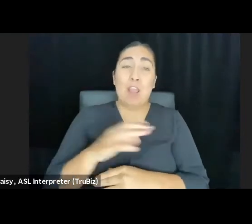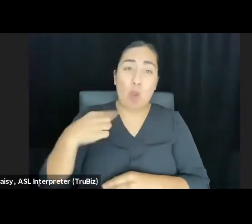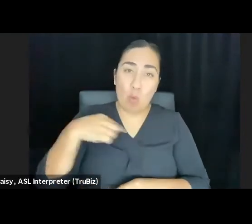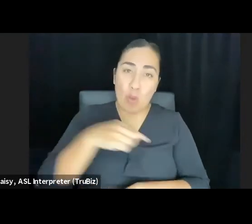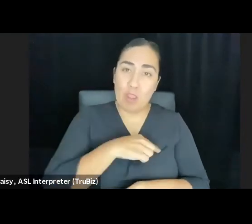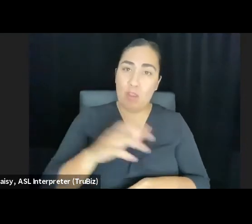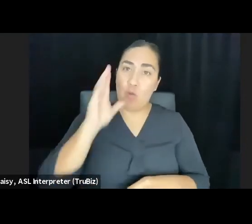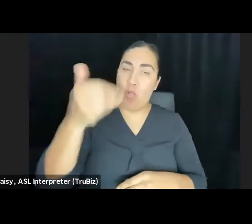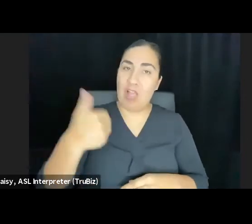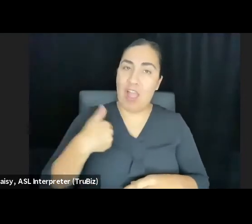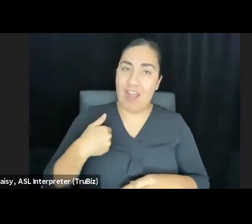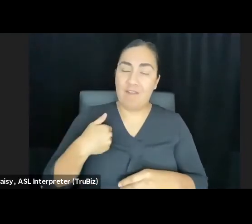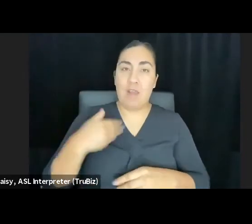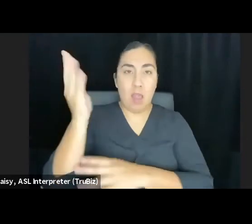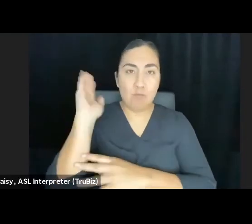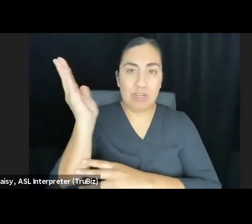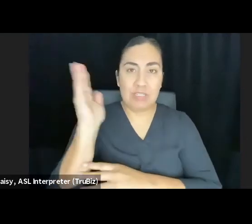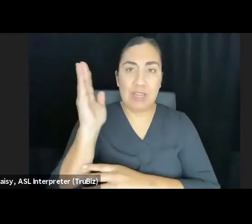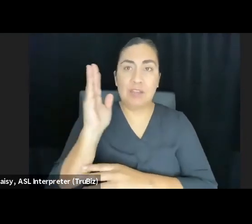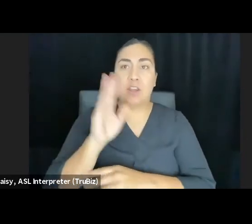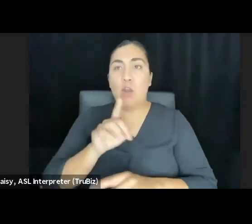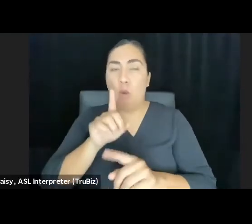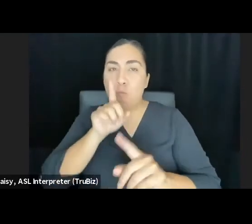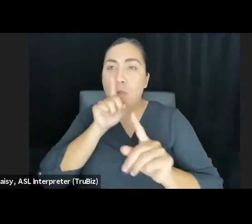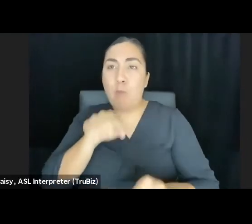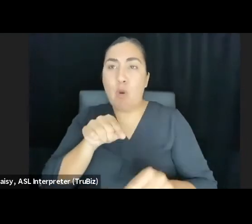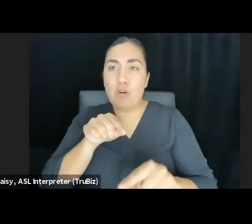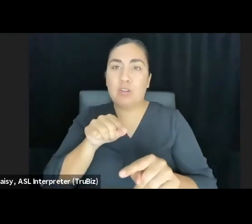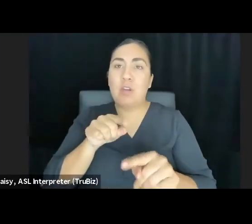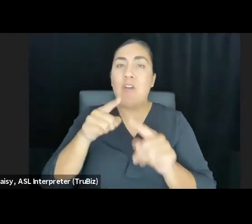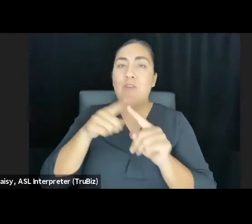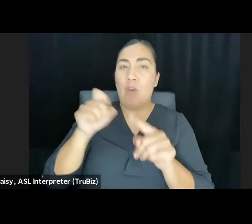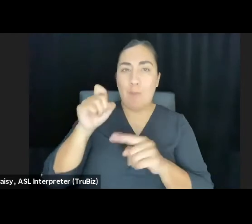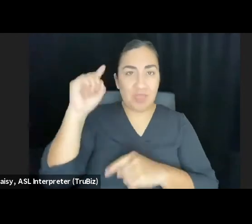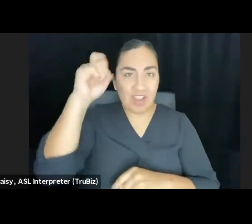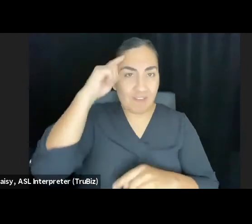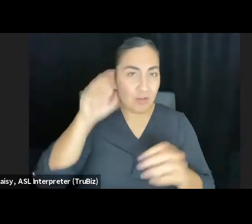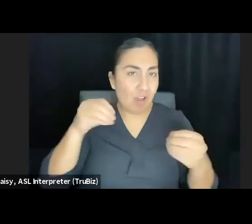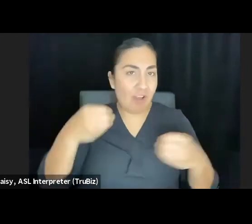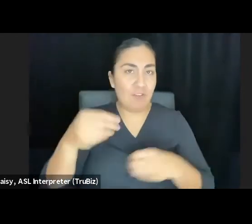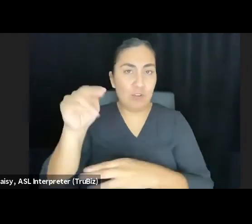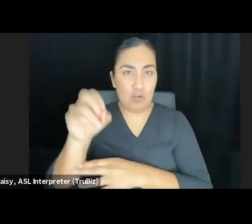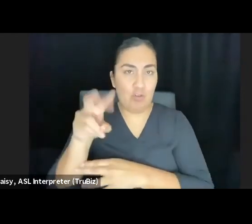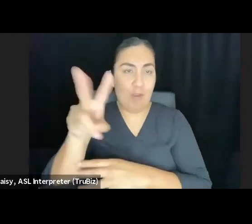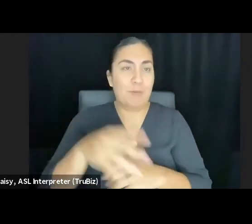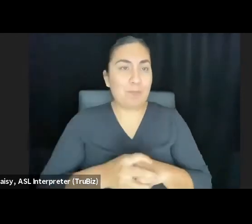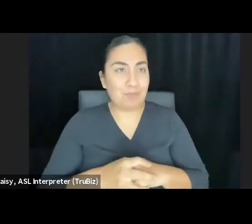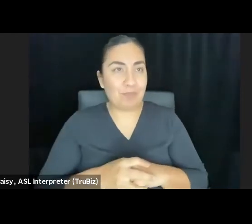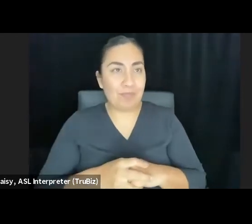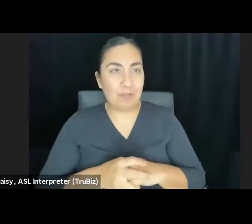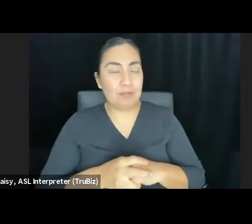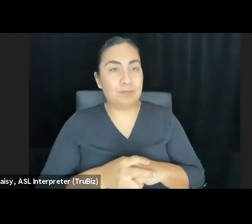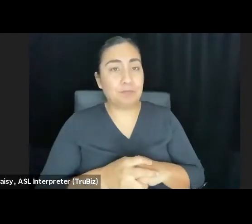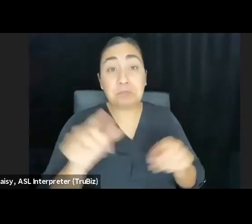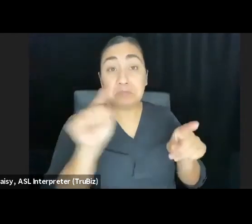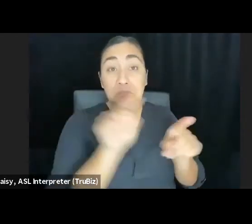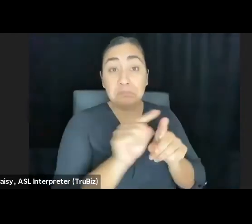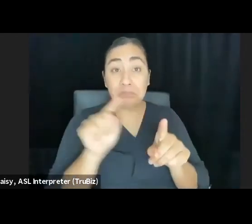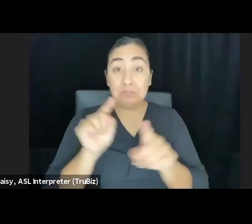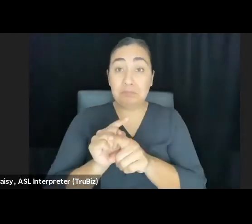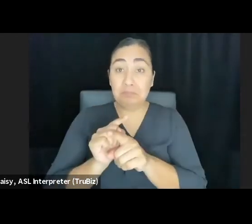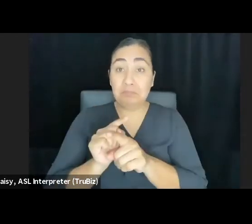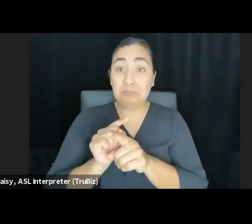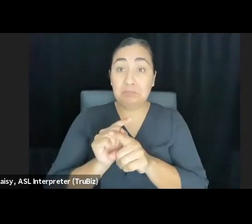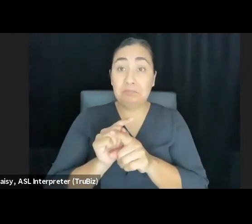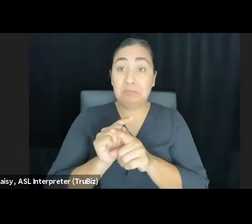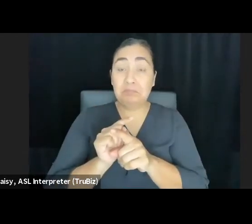Moving beyond the missing and murdered Indigenous women, my activism has also taken me into the realm of voter registration,